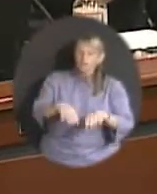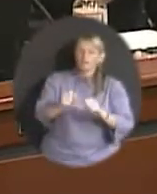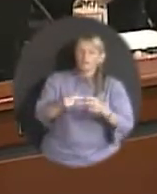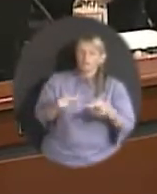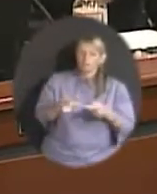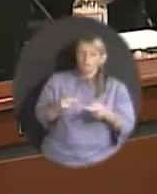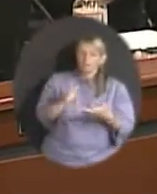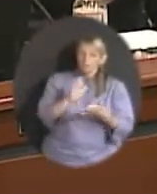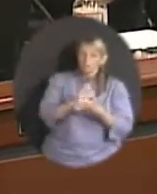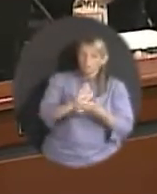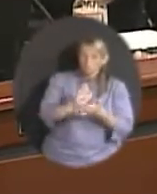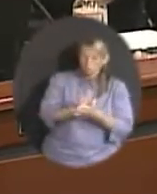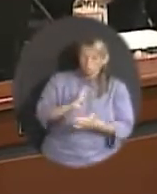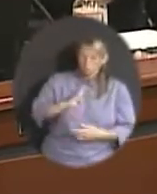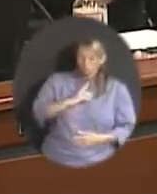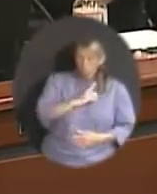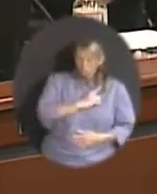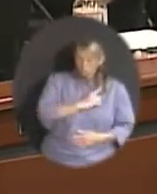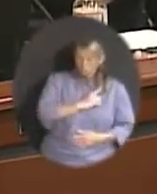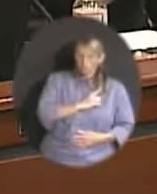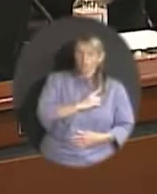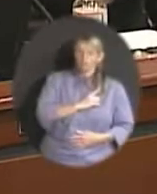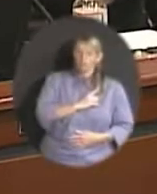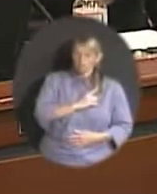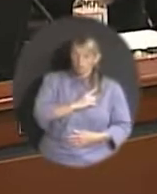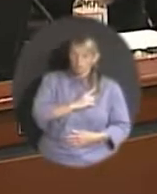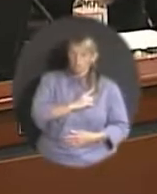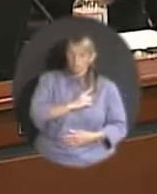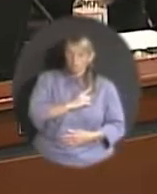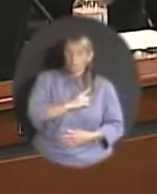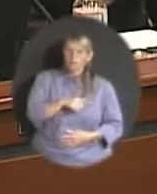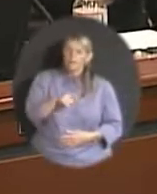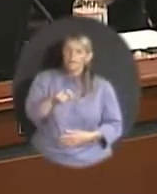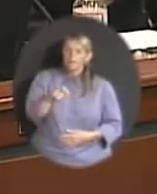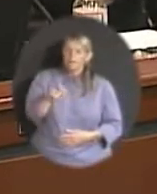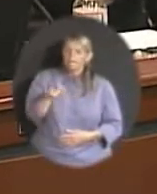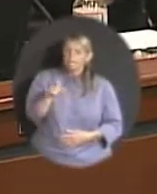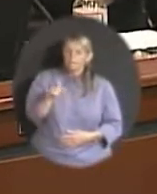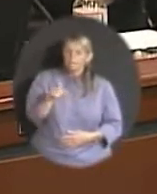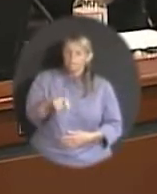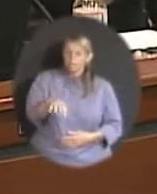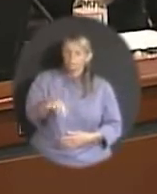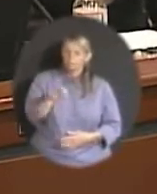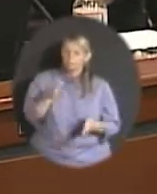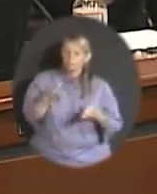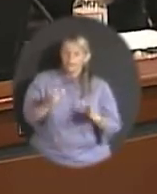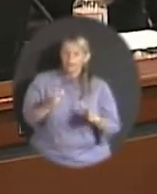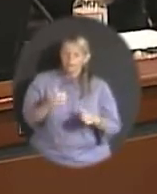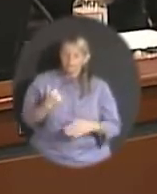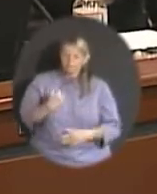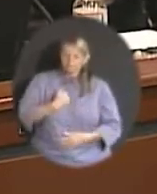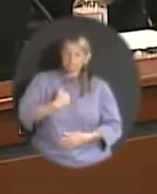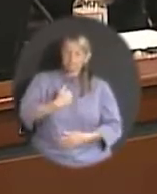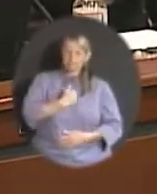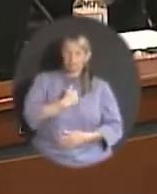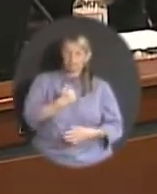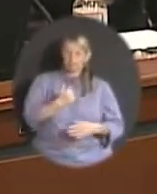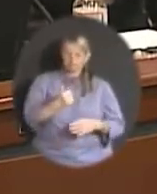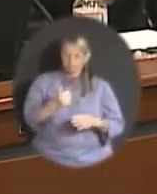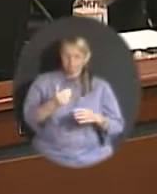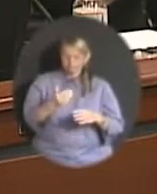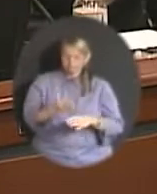school boards would choose a matter of or a means of self-improvement, whether that's a book study